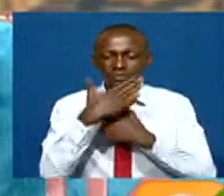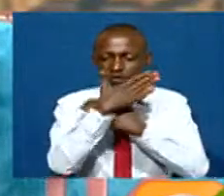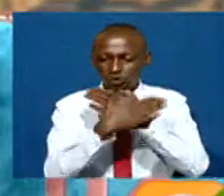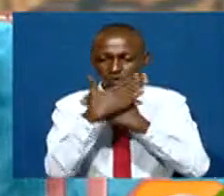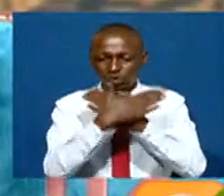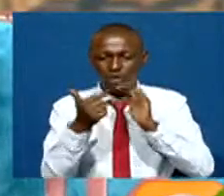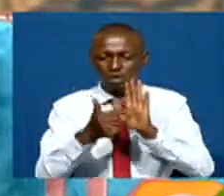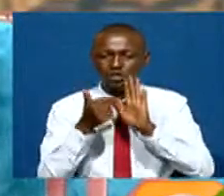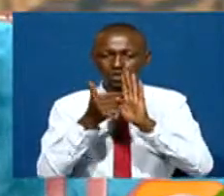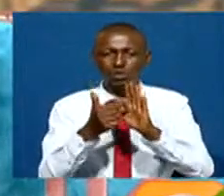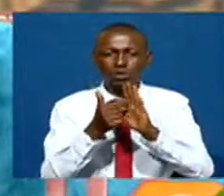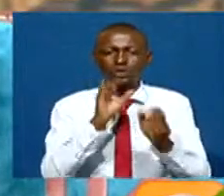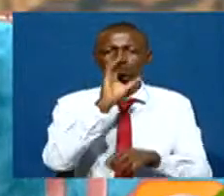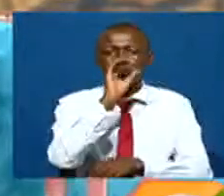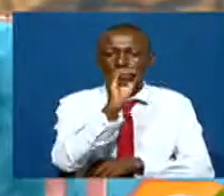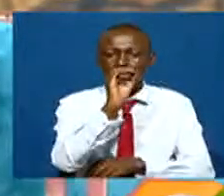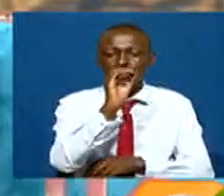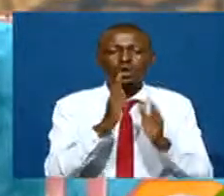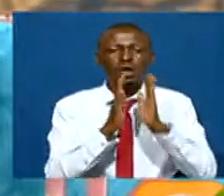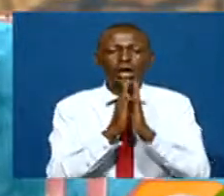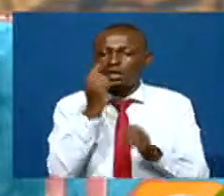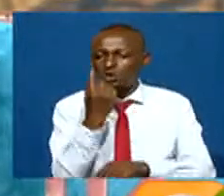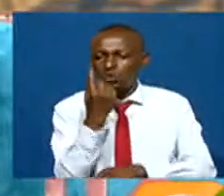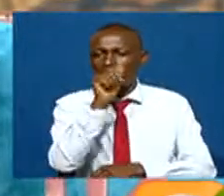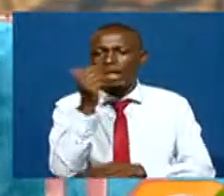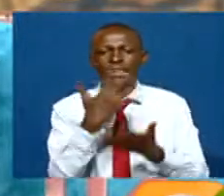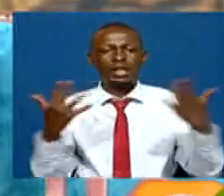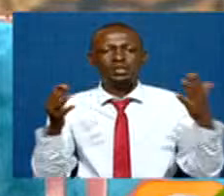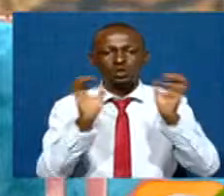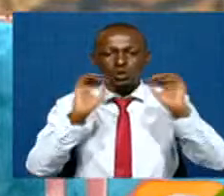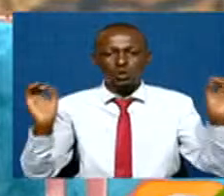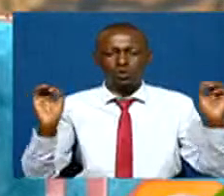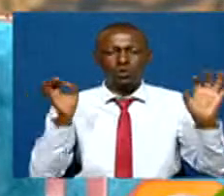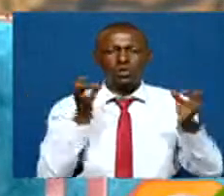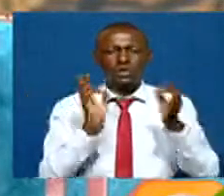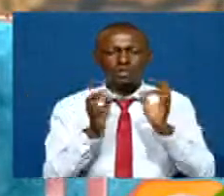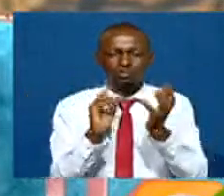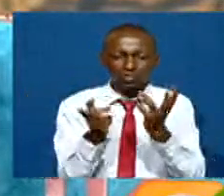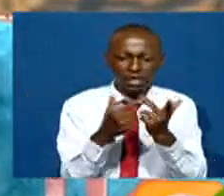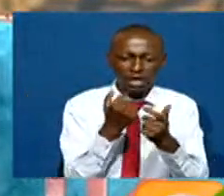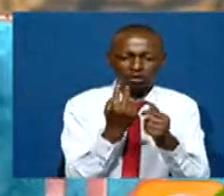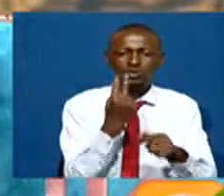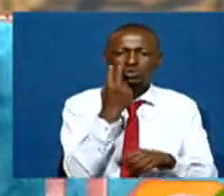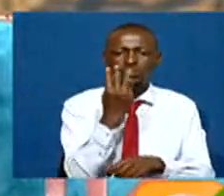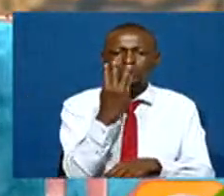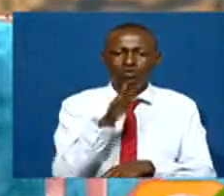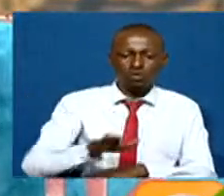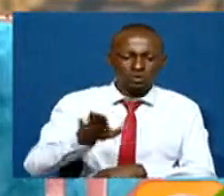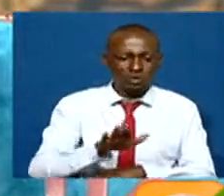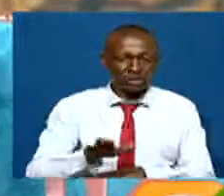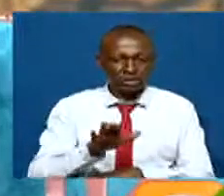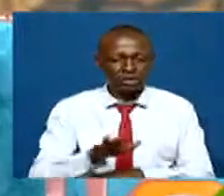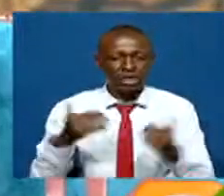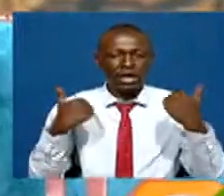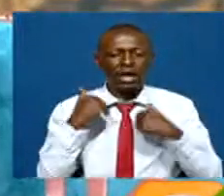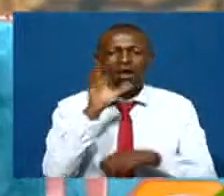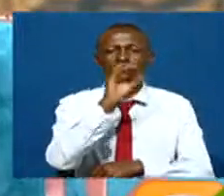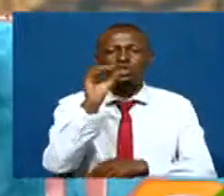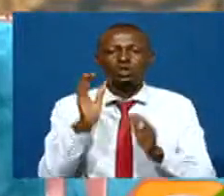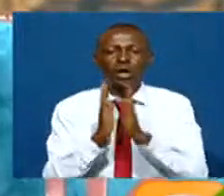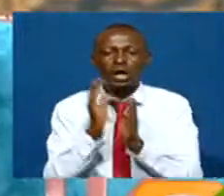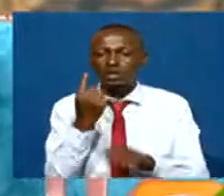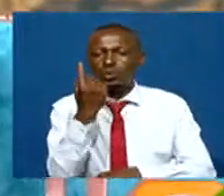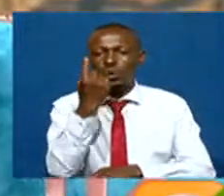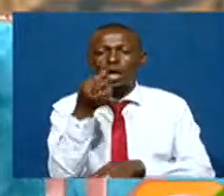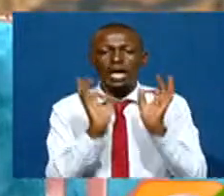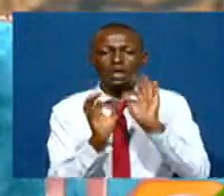It only knows zeros and ones. That's it. Nothing else. Correct. So if you counted and if you had 24 spaces to have zeros and ones, when you